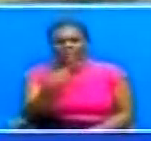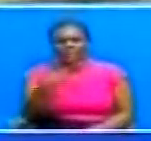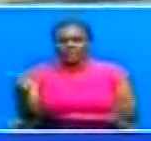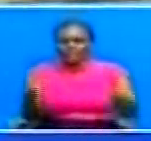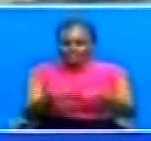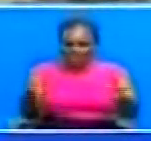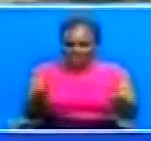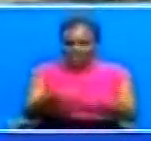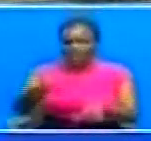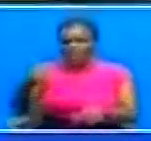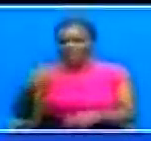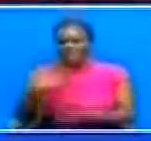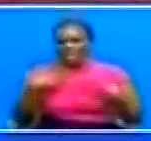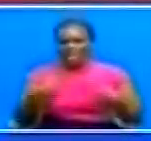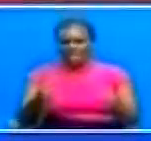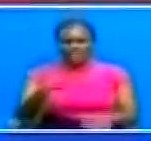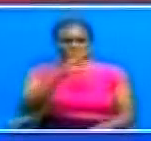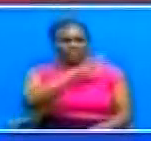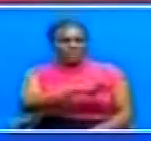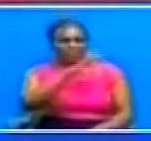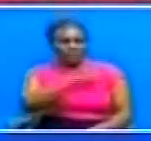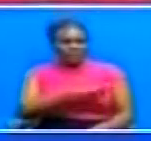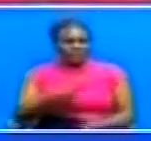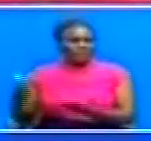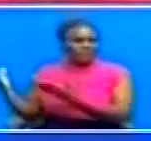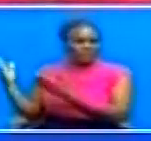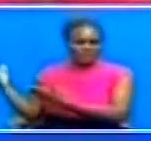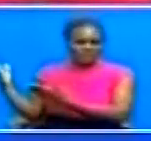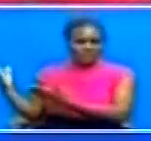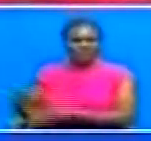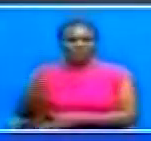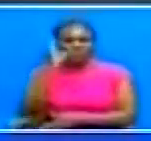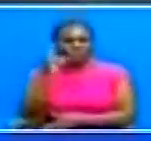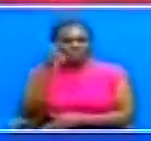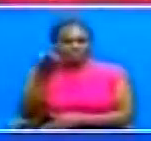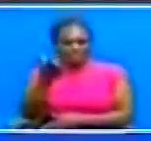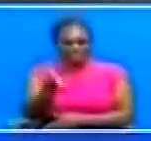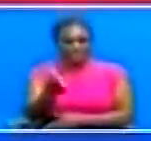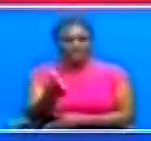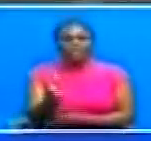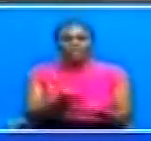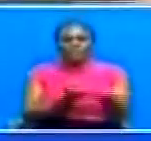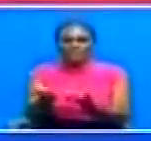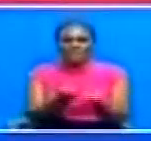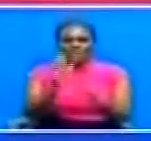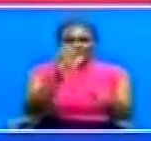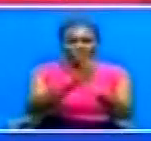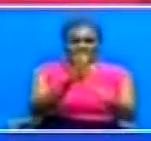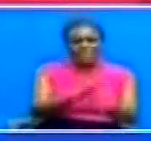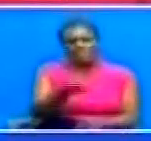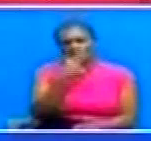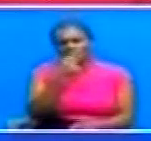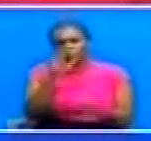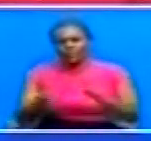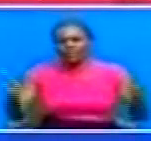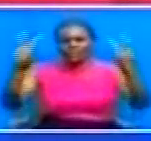well as other health benefits. From a simple shrub, the mulberry plant has proven to be a jack of all trades, with the medicinal value from